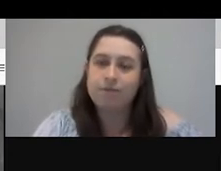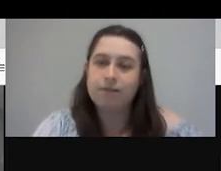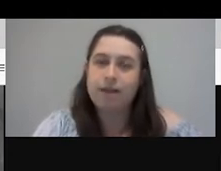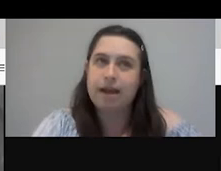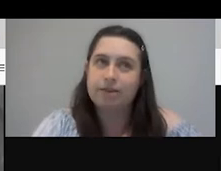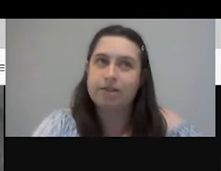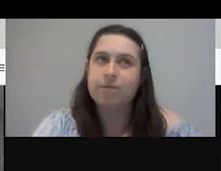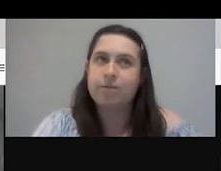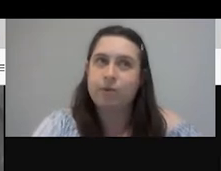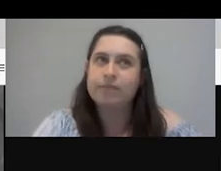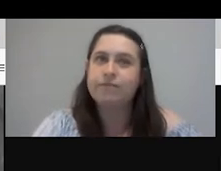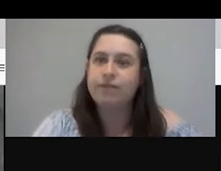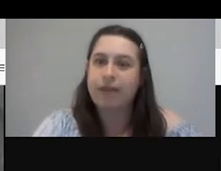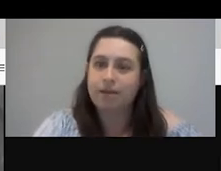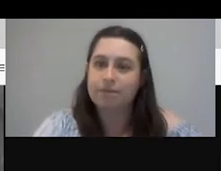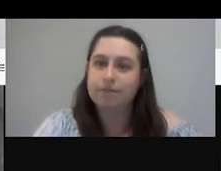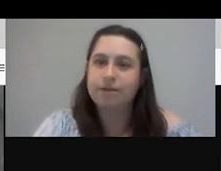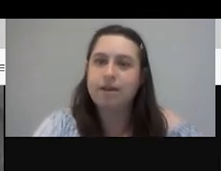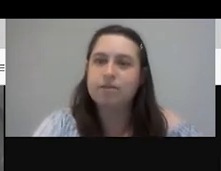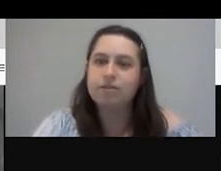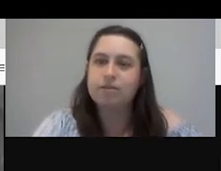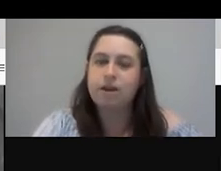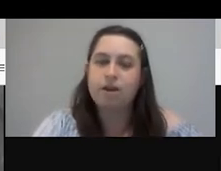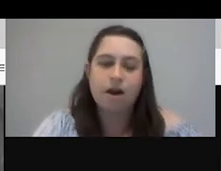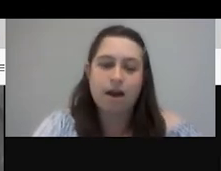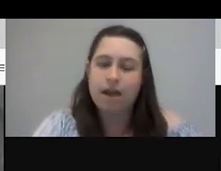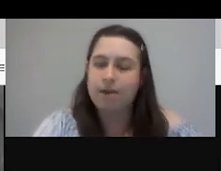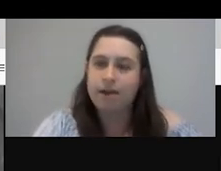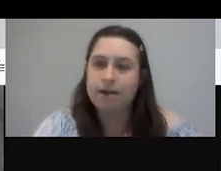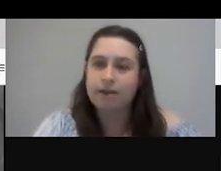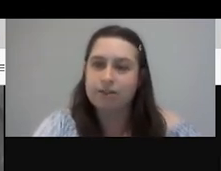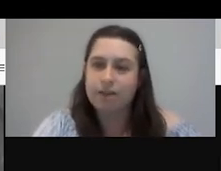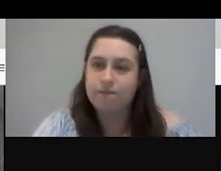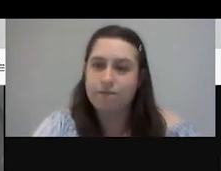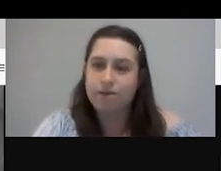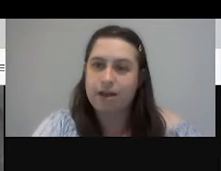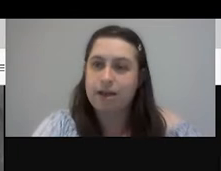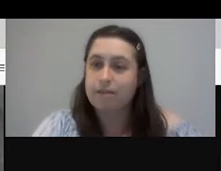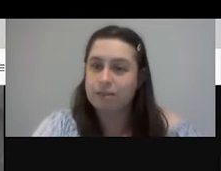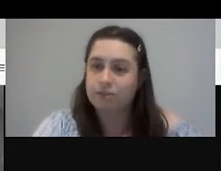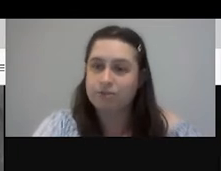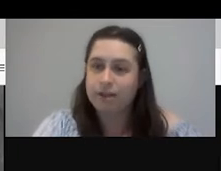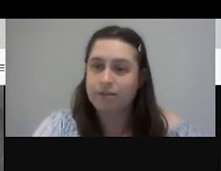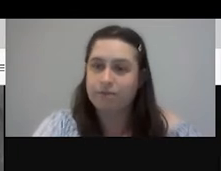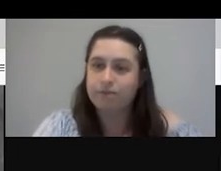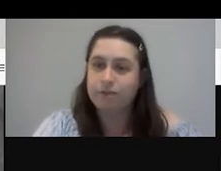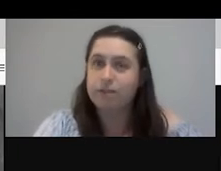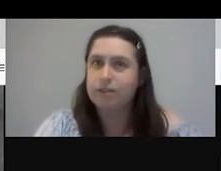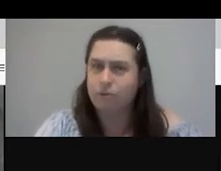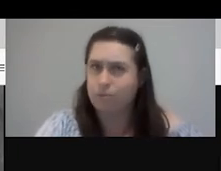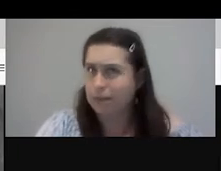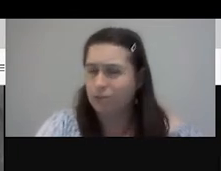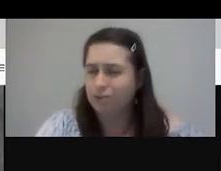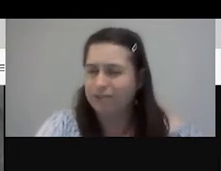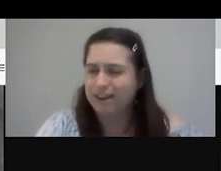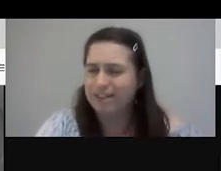found actually there were quite a few gaps. So I applied last year for a Heritage Lottery Fund,